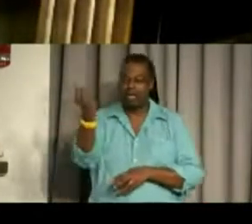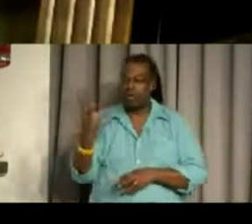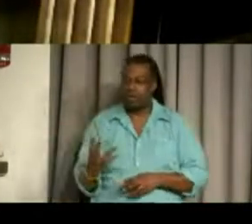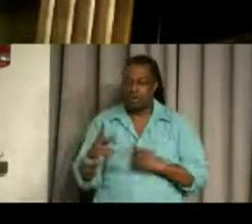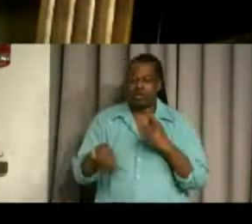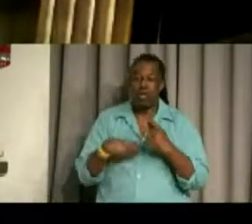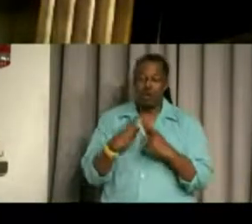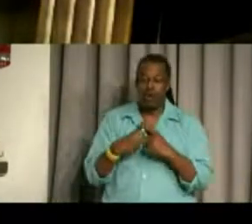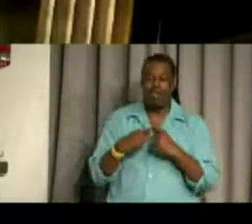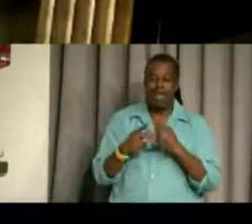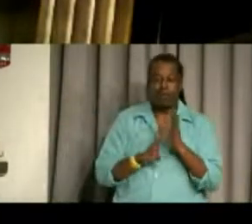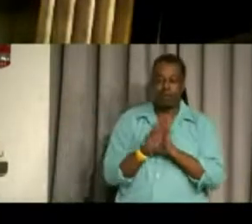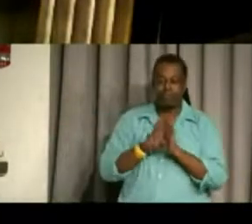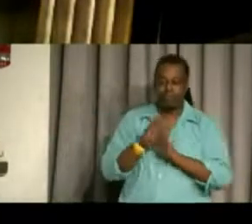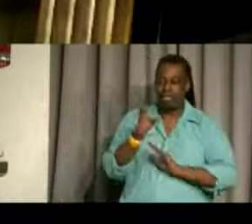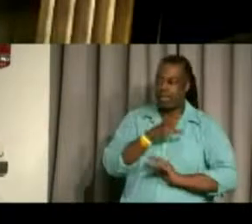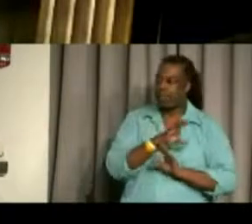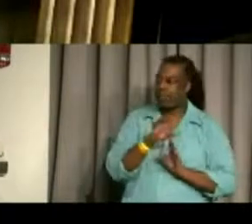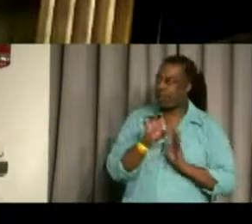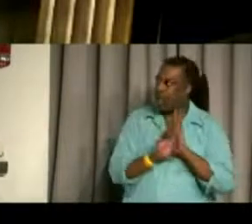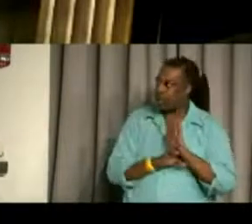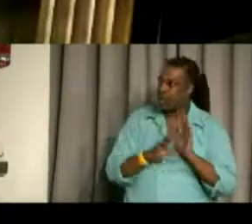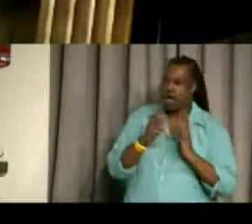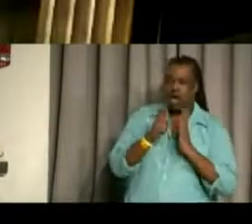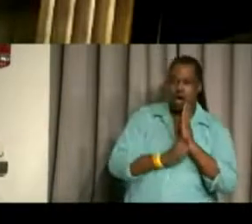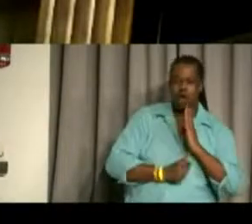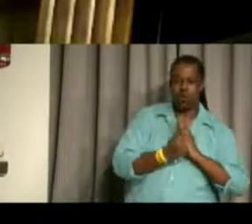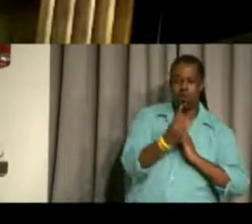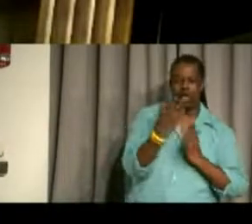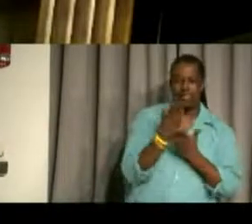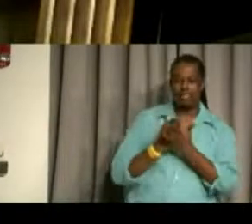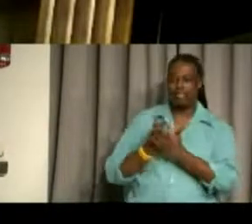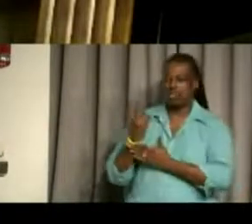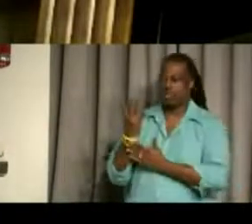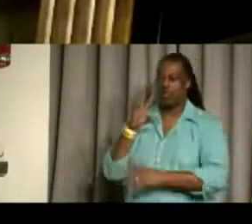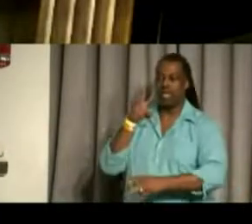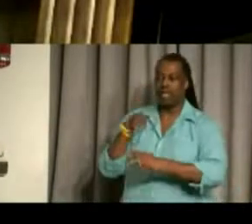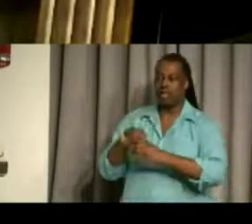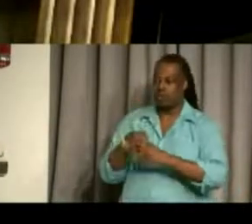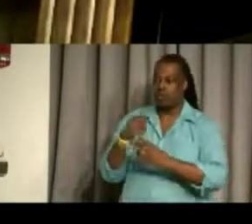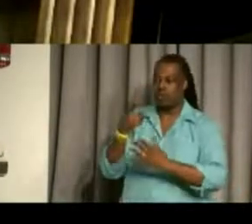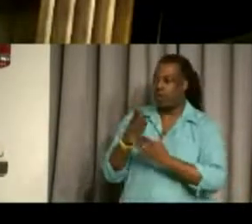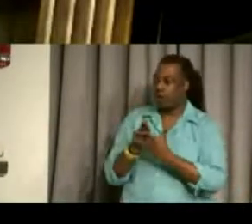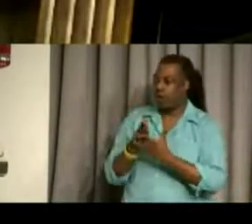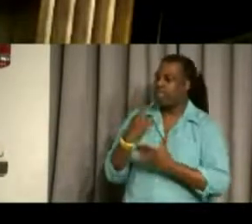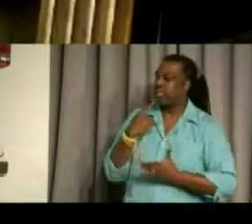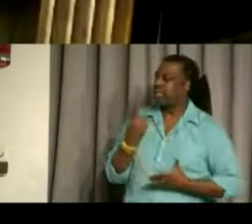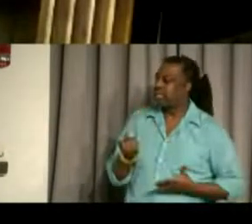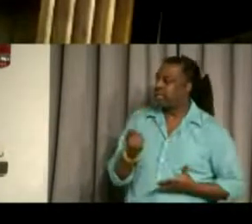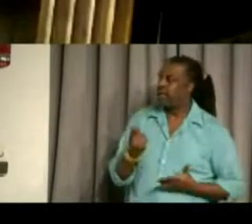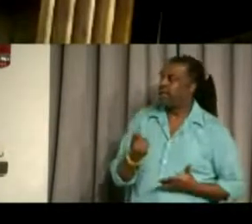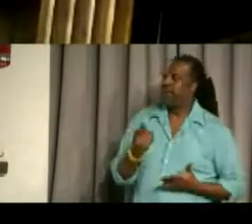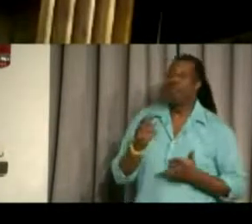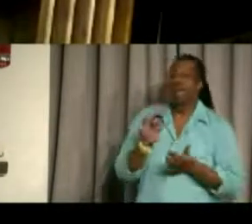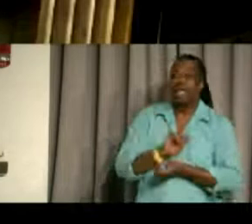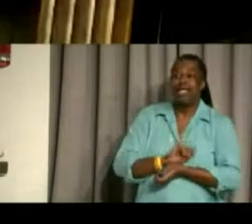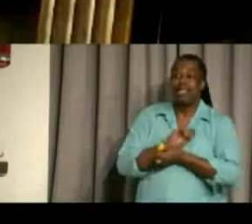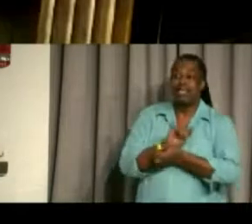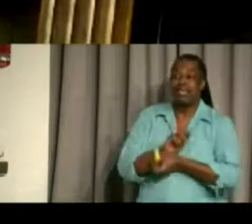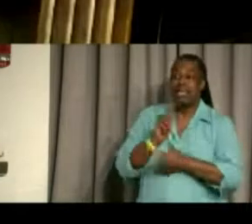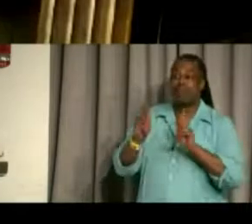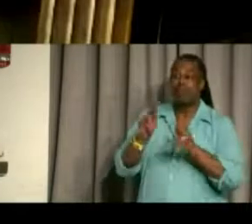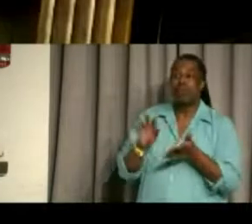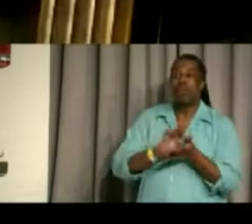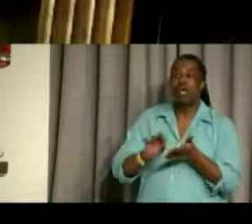of the Constitution, Article 1, Section 2 included a provision whereby enslaved people were counted